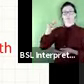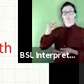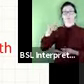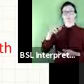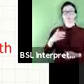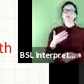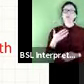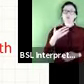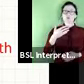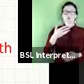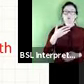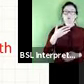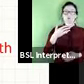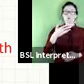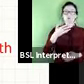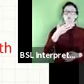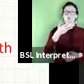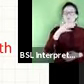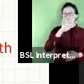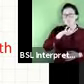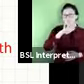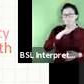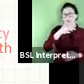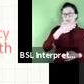96,000 yuan in 2009.